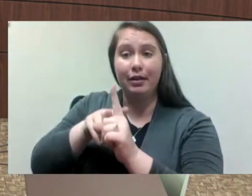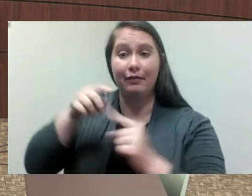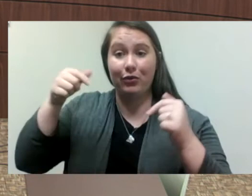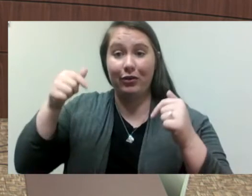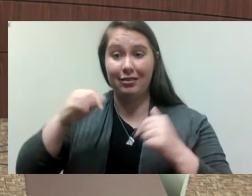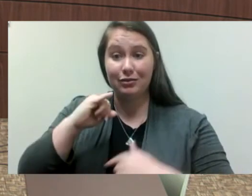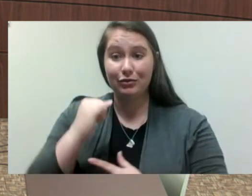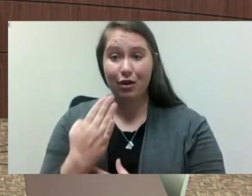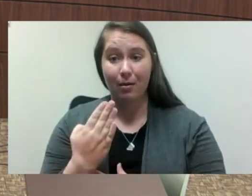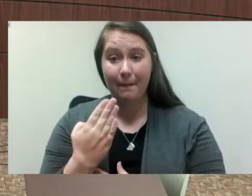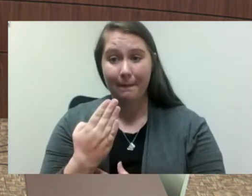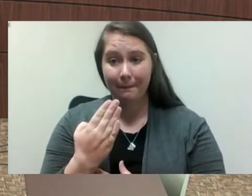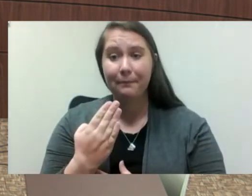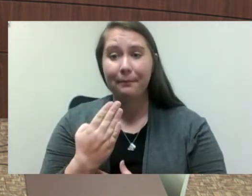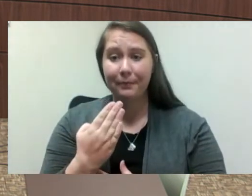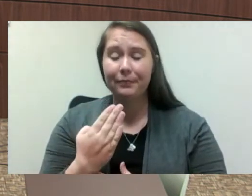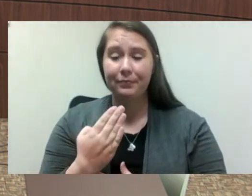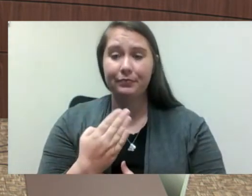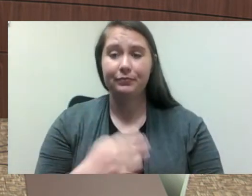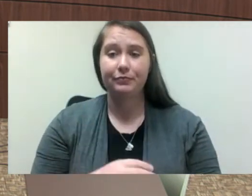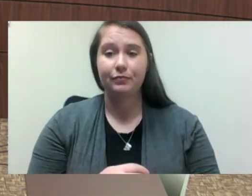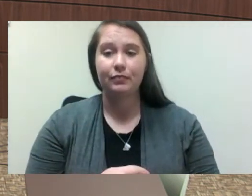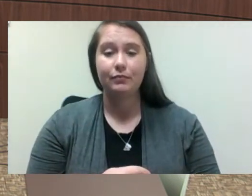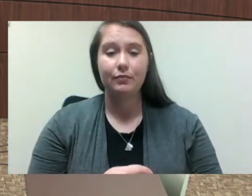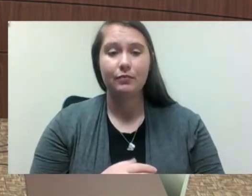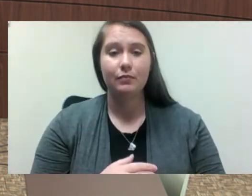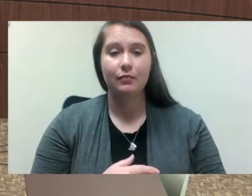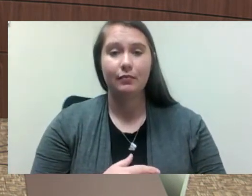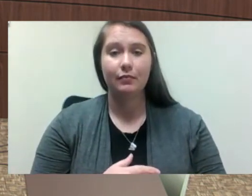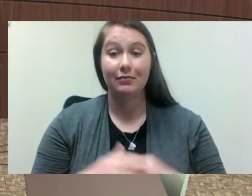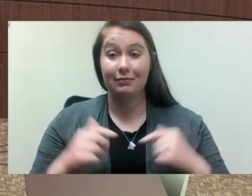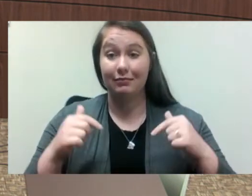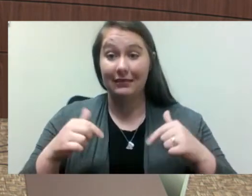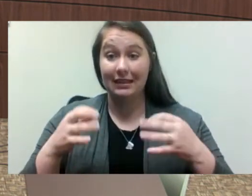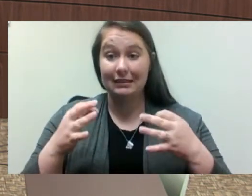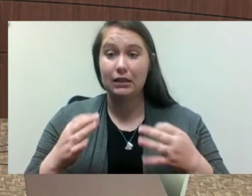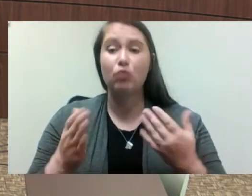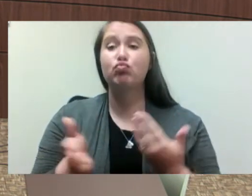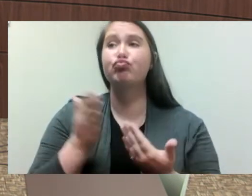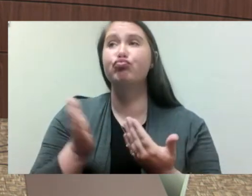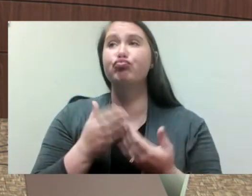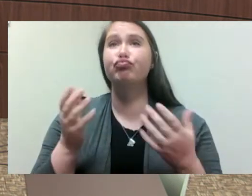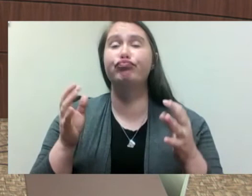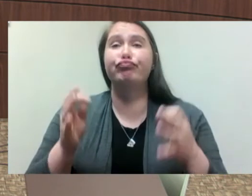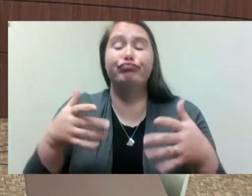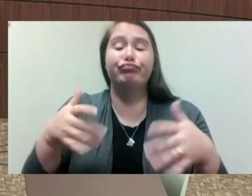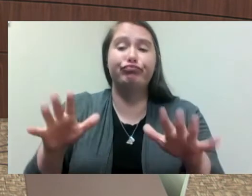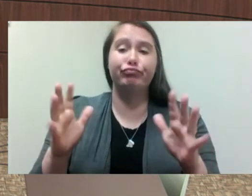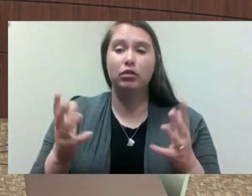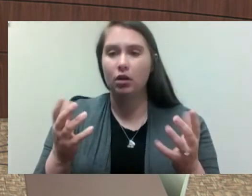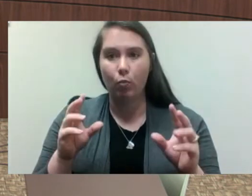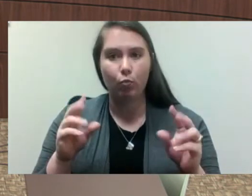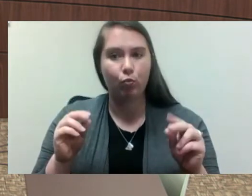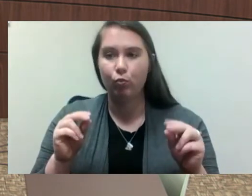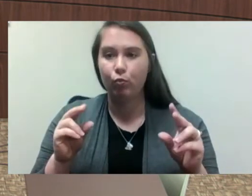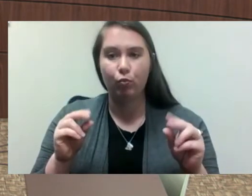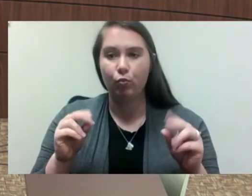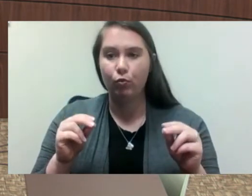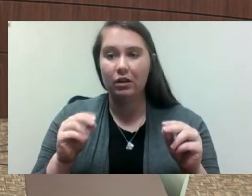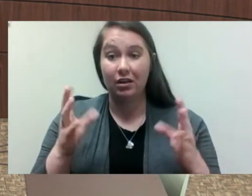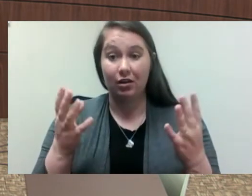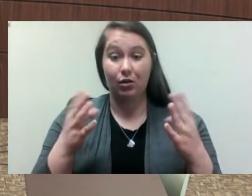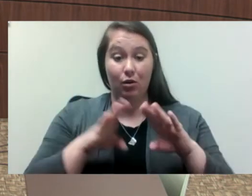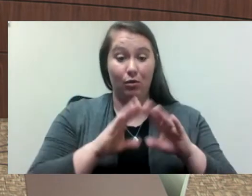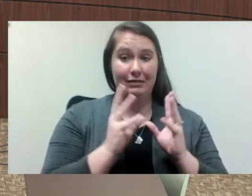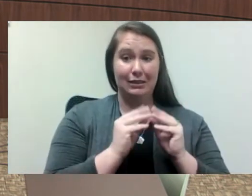job. We don't take this decision lightly, by evidence of the fact that we've been in closed session